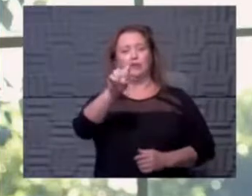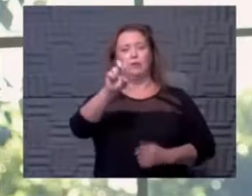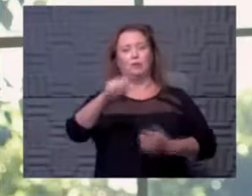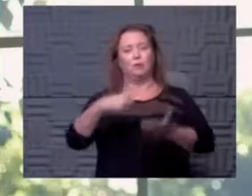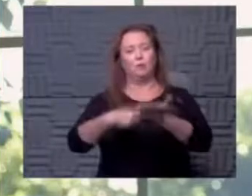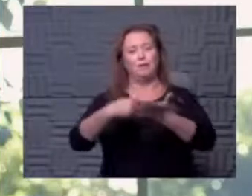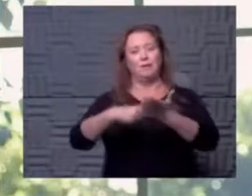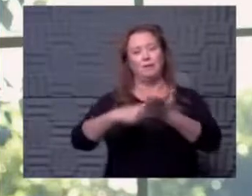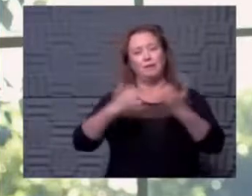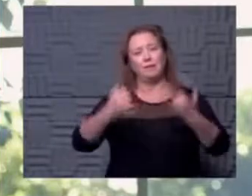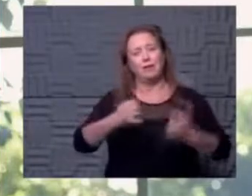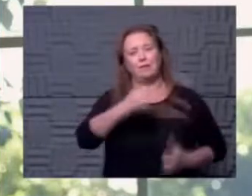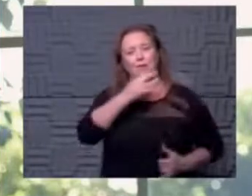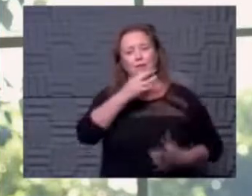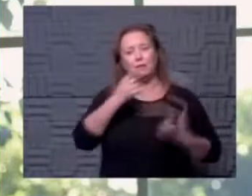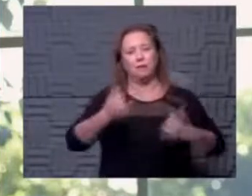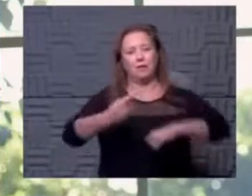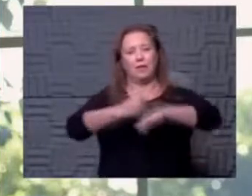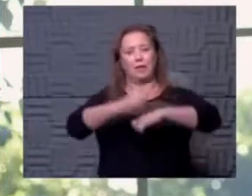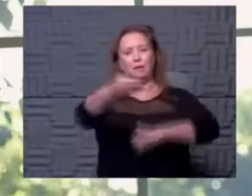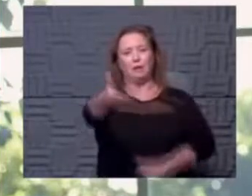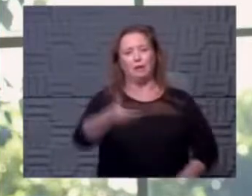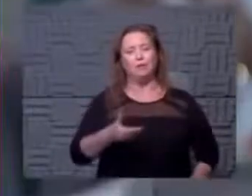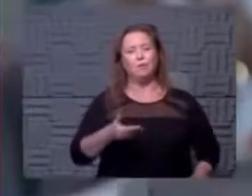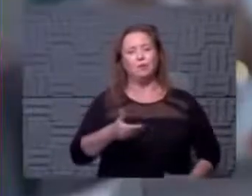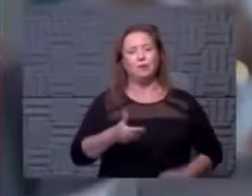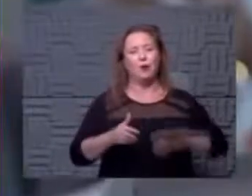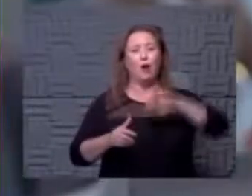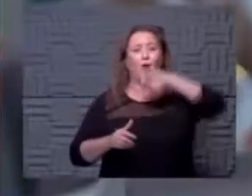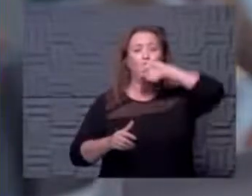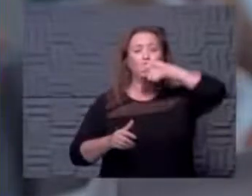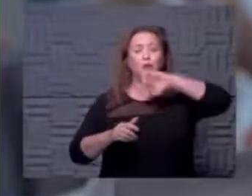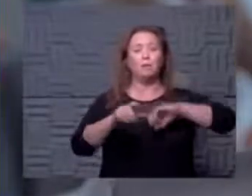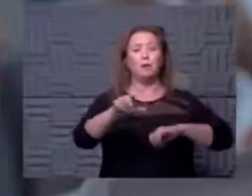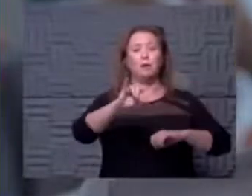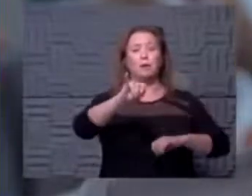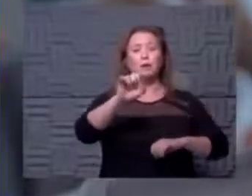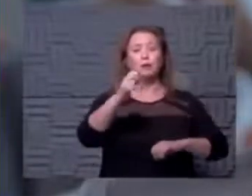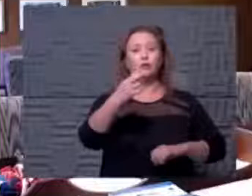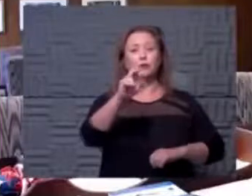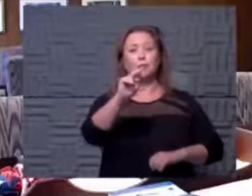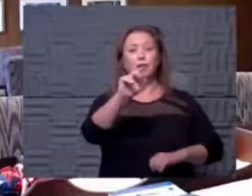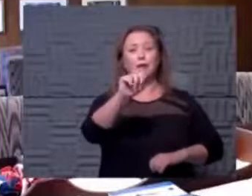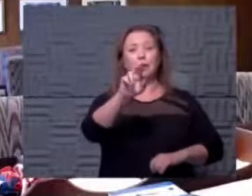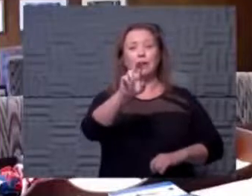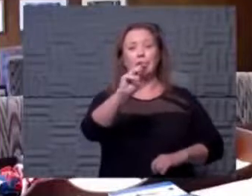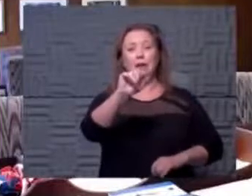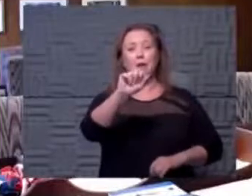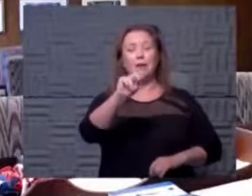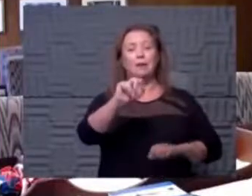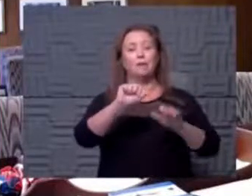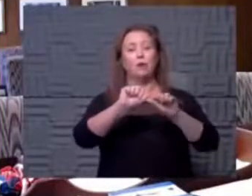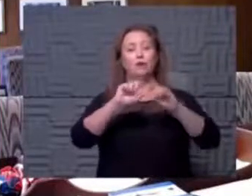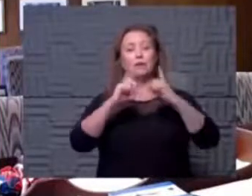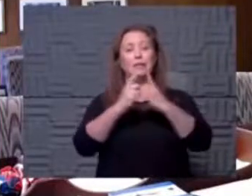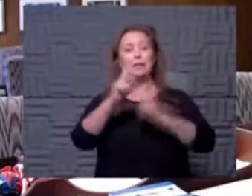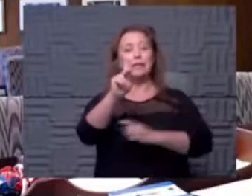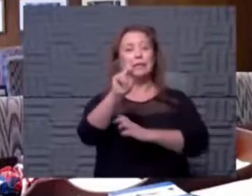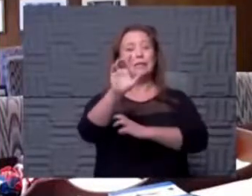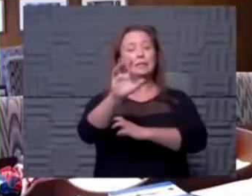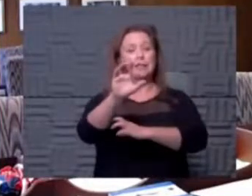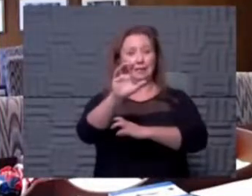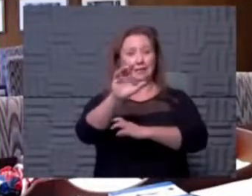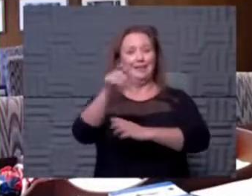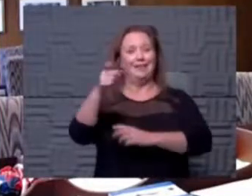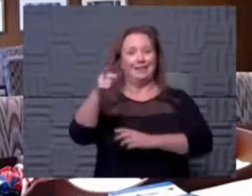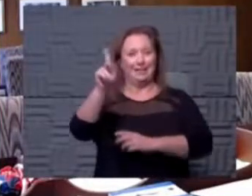with our experts today. I want to introduce to you Archbishop Joseph Naumann of the Archdiocese of the Kansas City